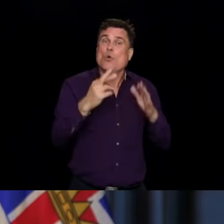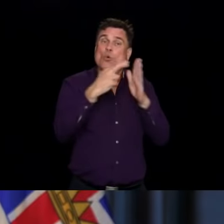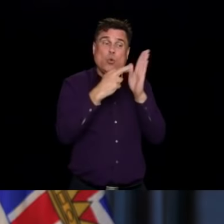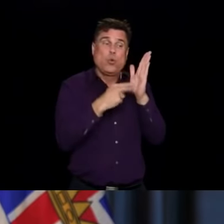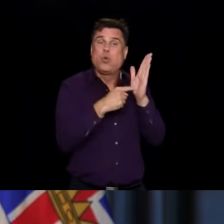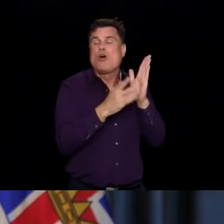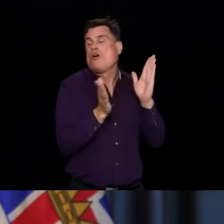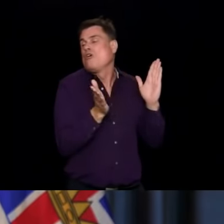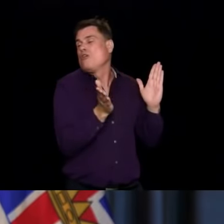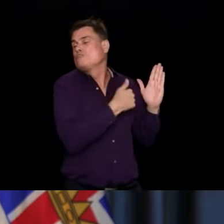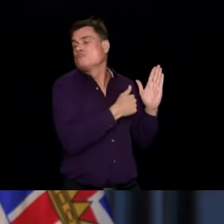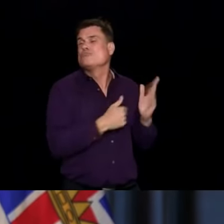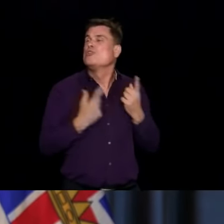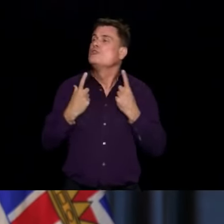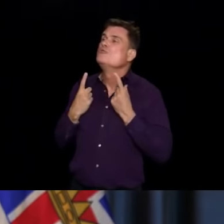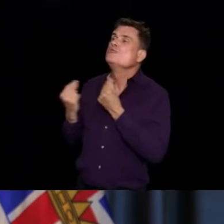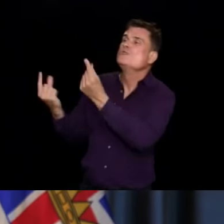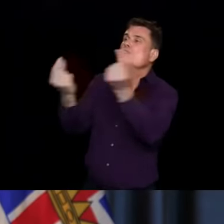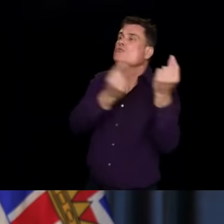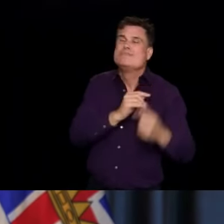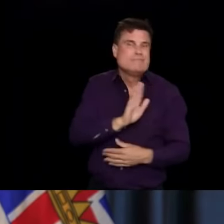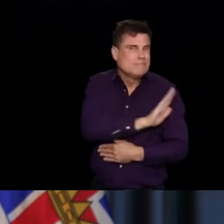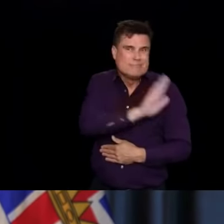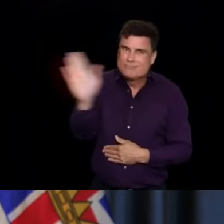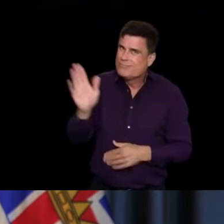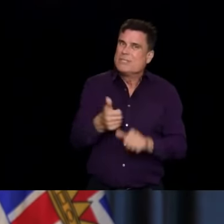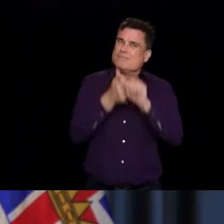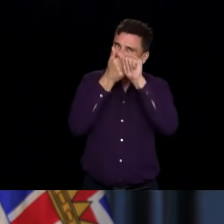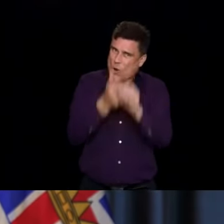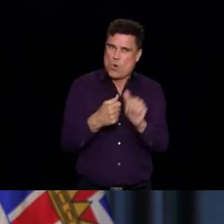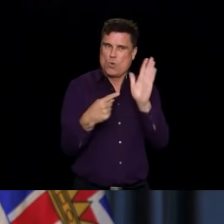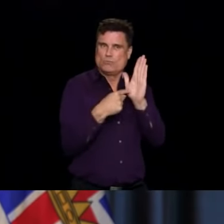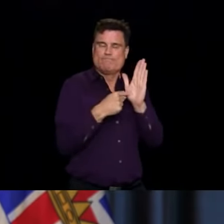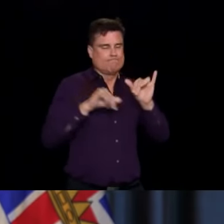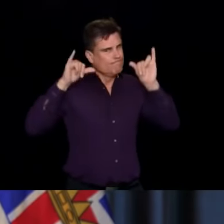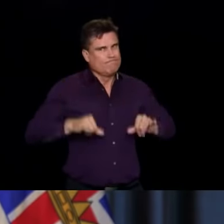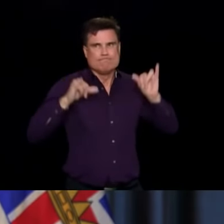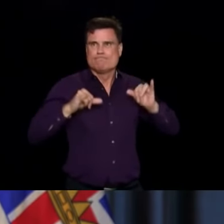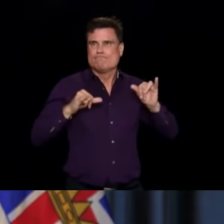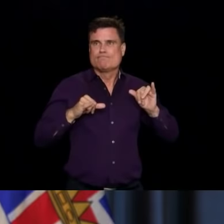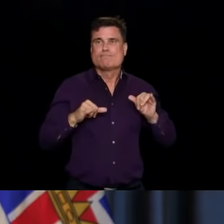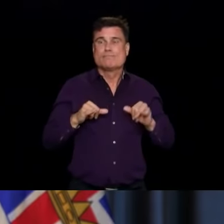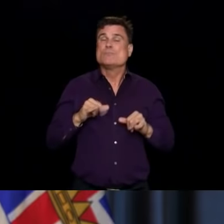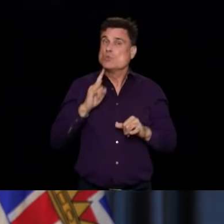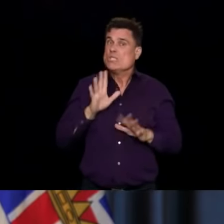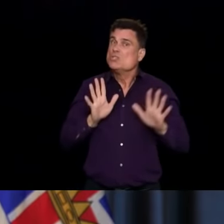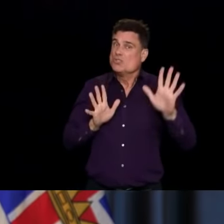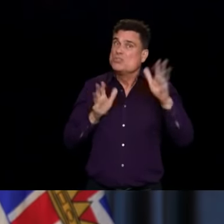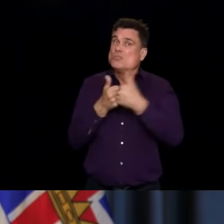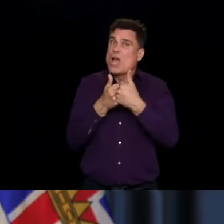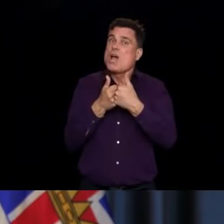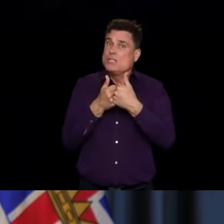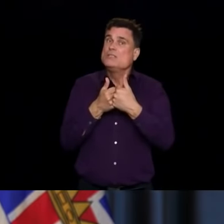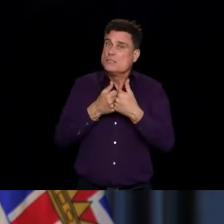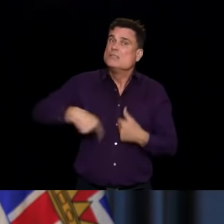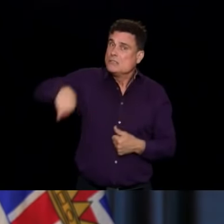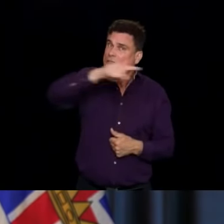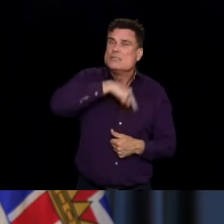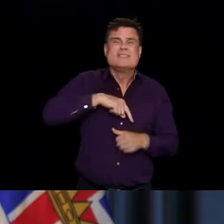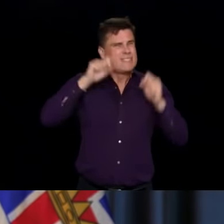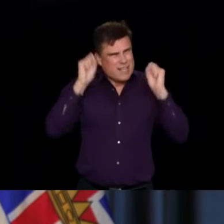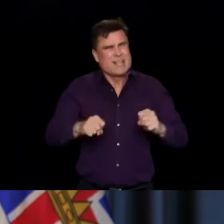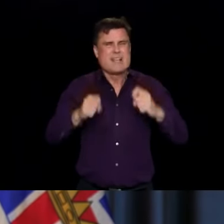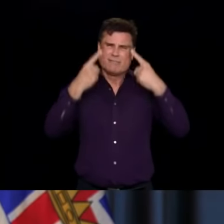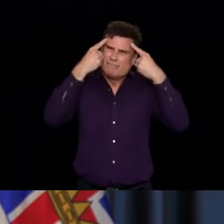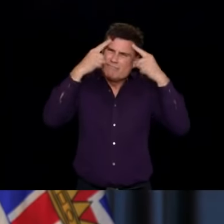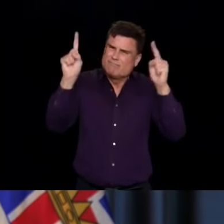need in this period where we have this enormous challenge before us. Aujourd'hui, nous faisons le point sur le nombre de